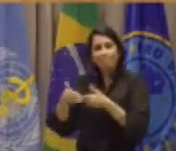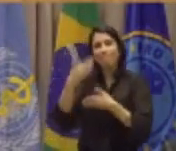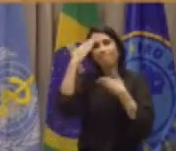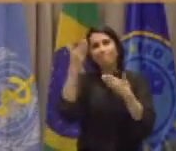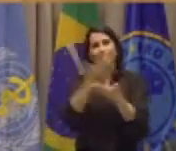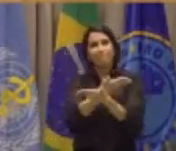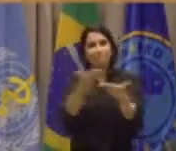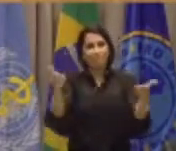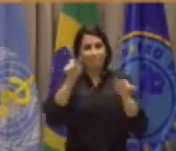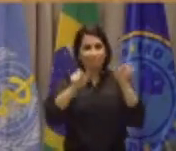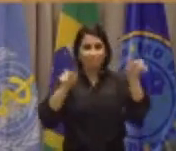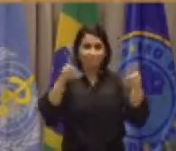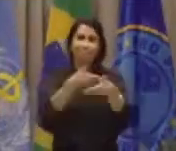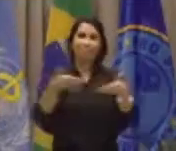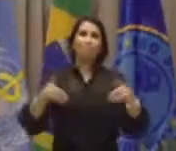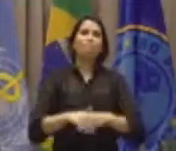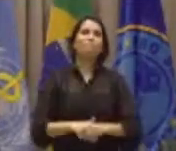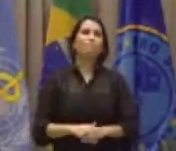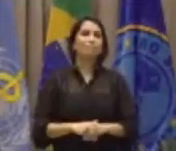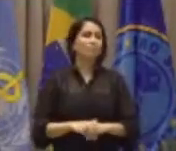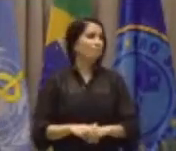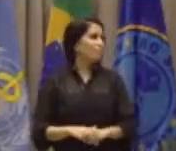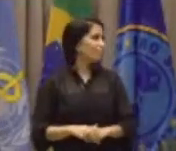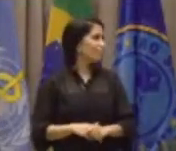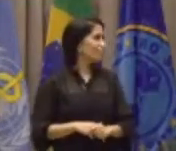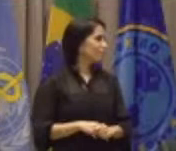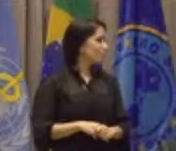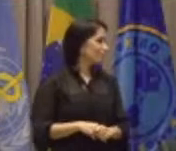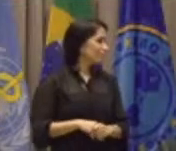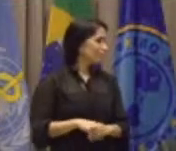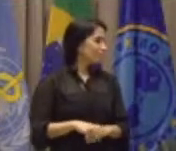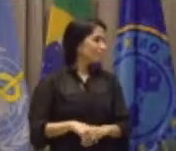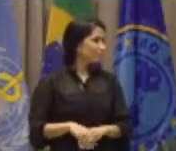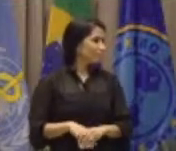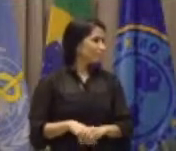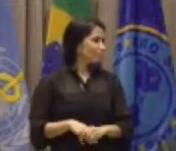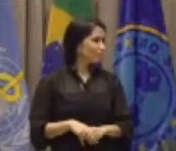we'll talk more about that. Thank you very much to all participants.